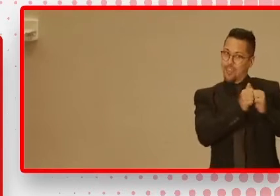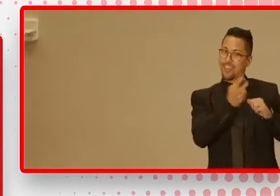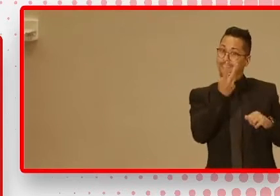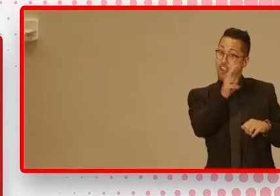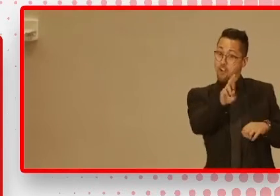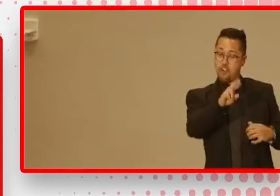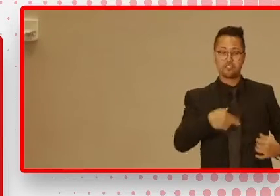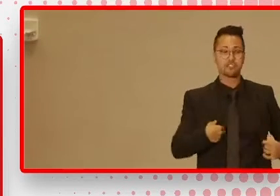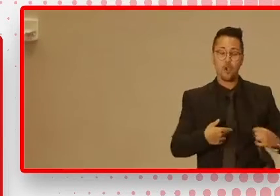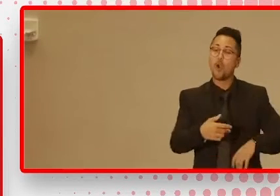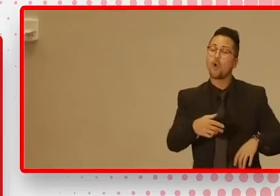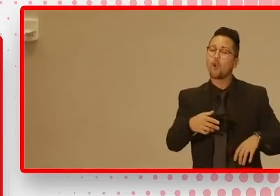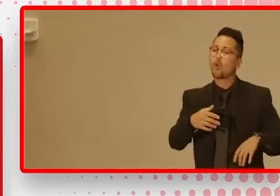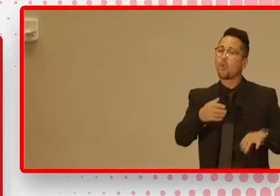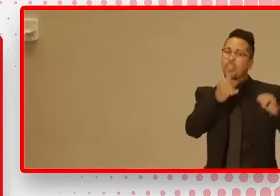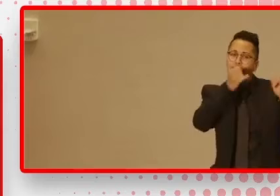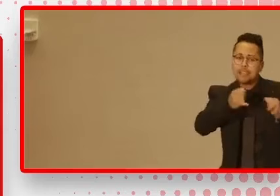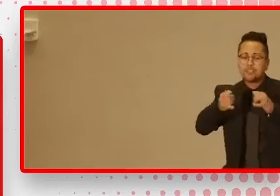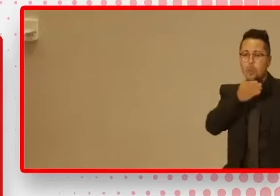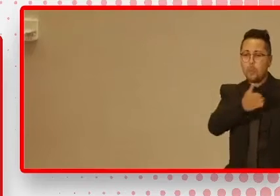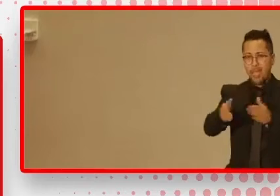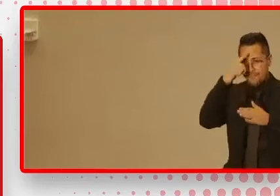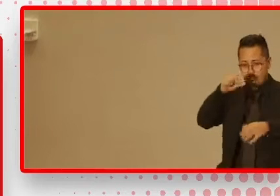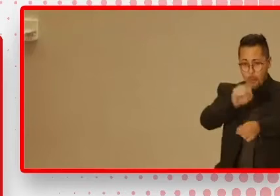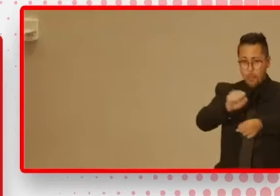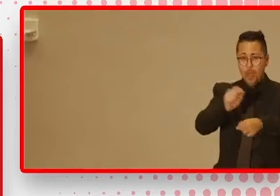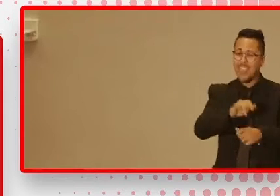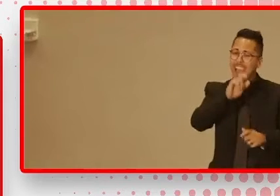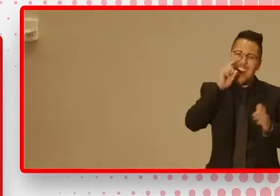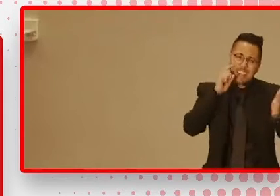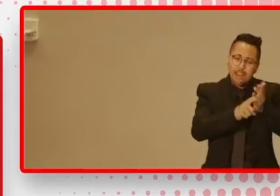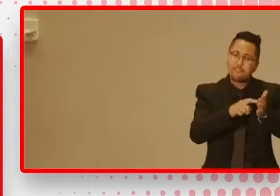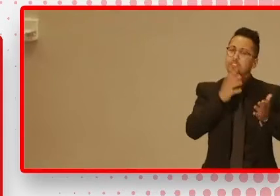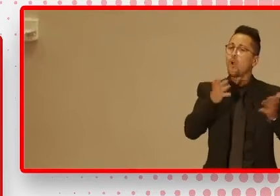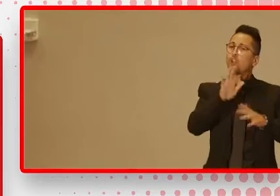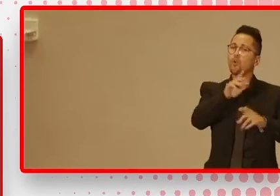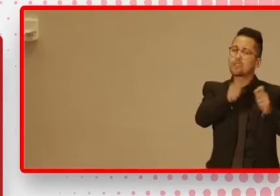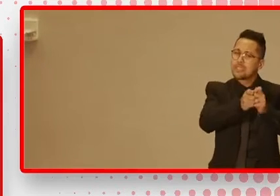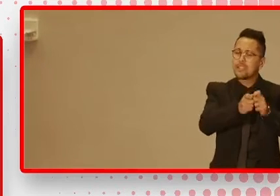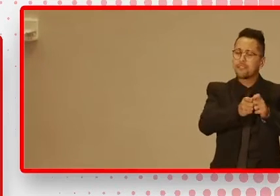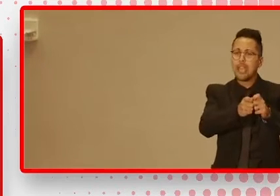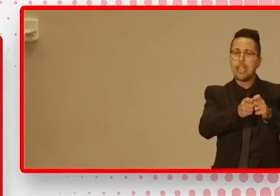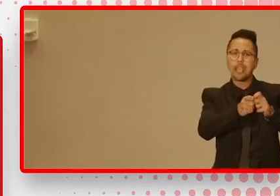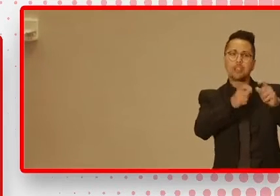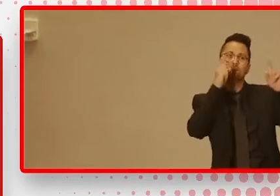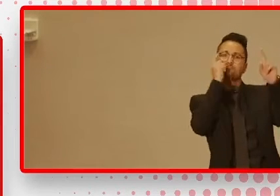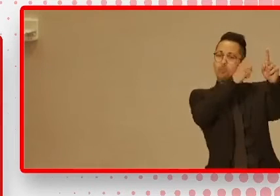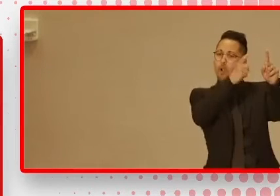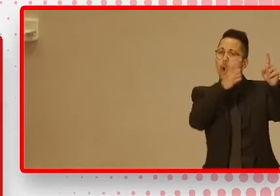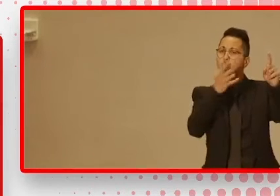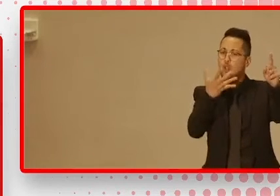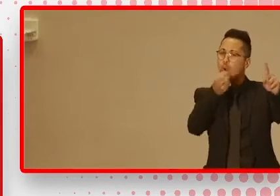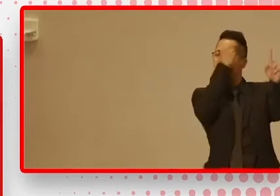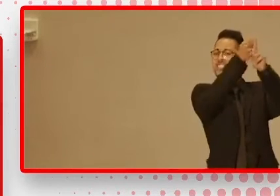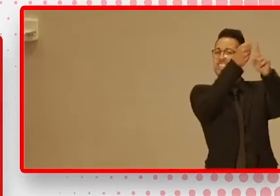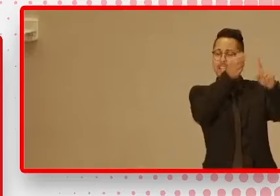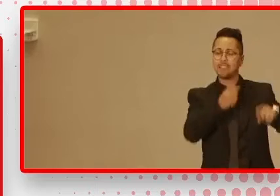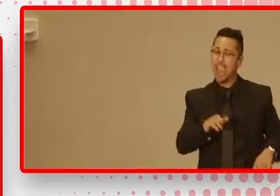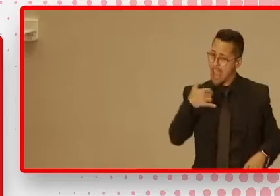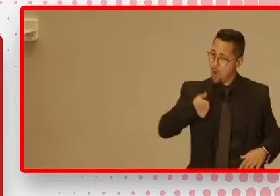for Employment, it actually identifies what your specific vocational goal that you want to achieve. And we get very